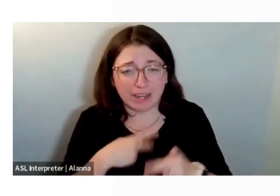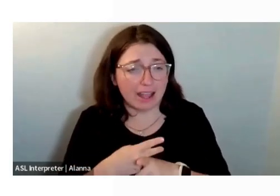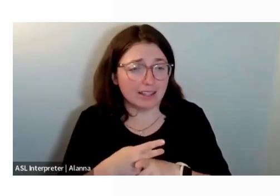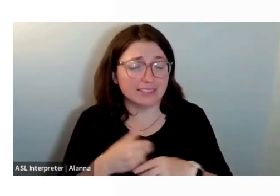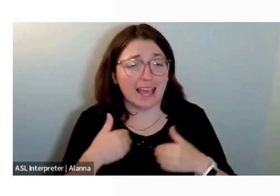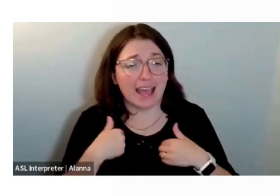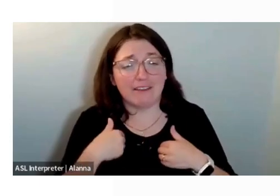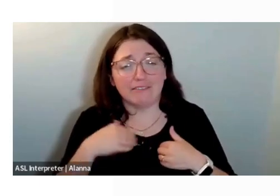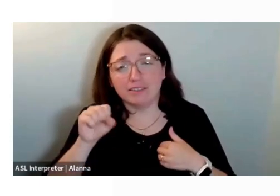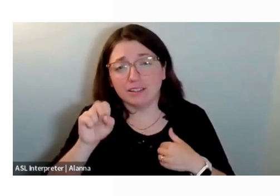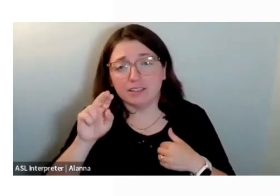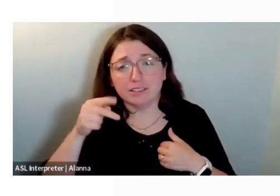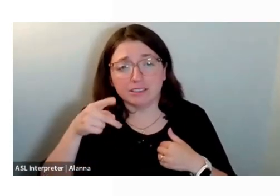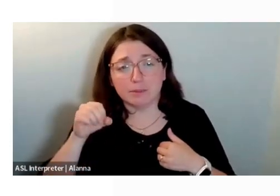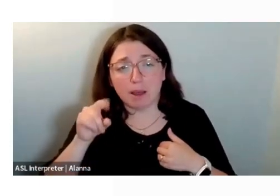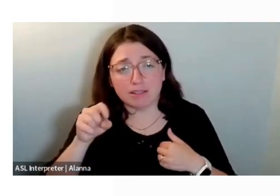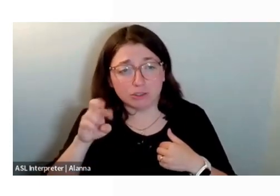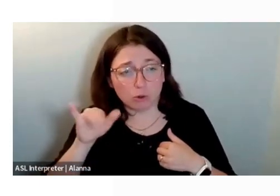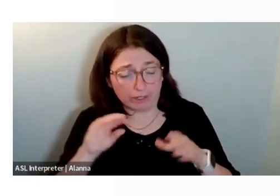rings, and